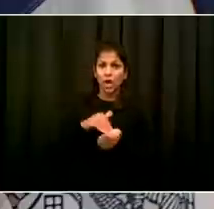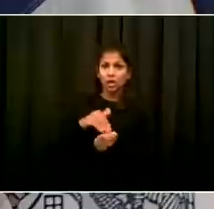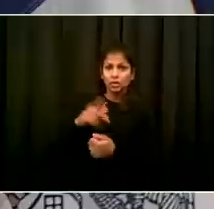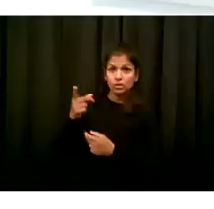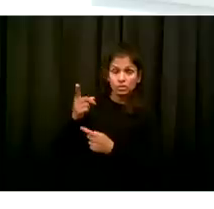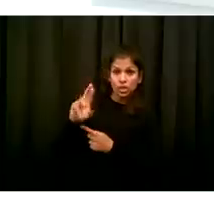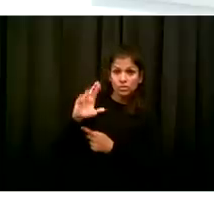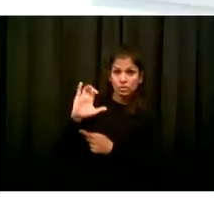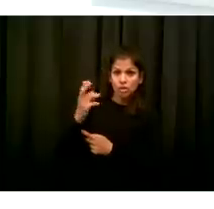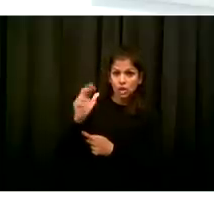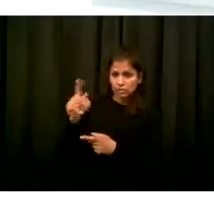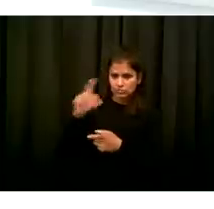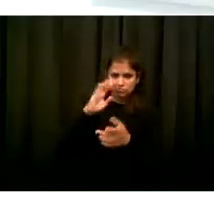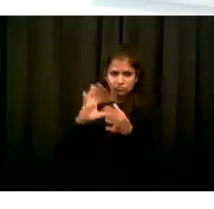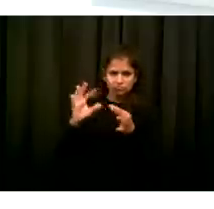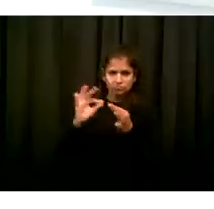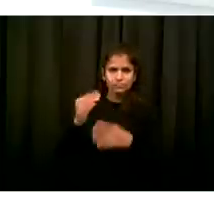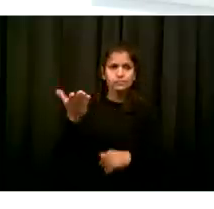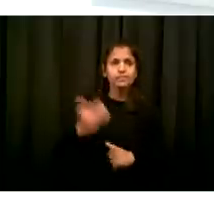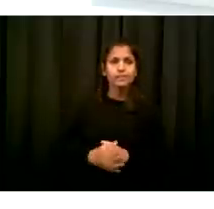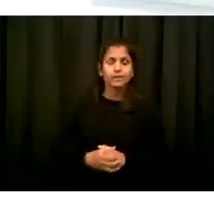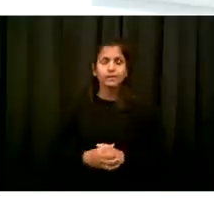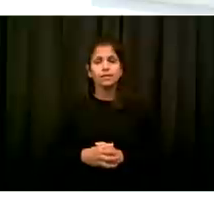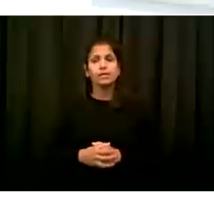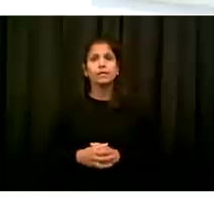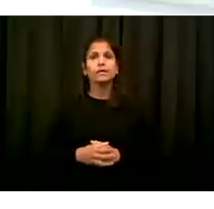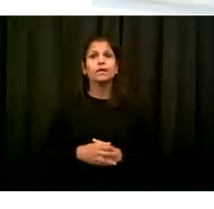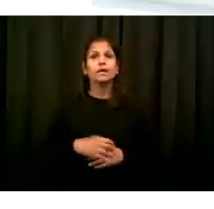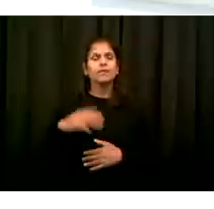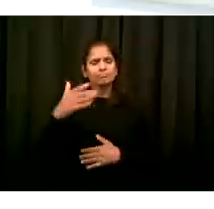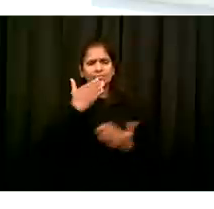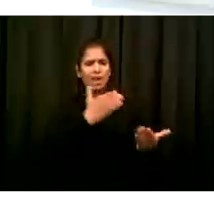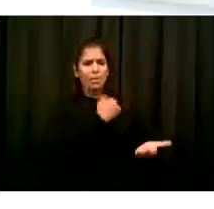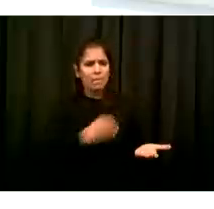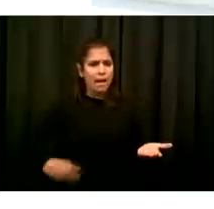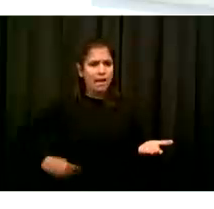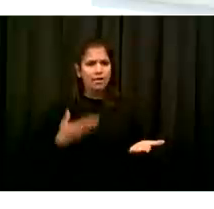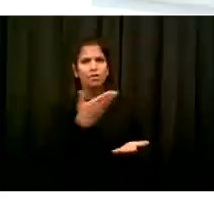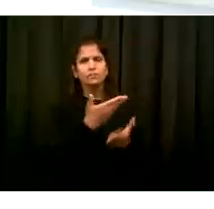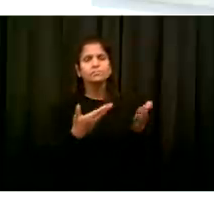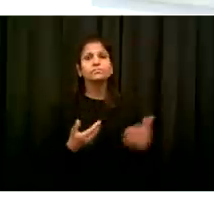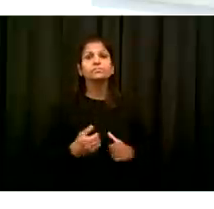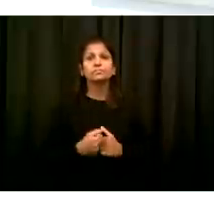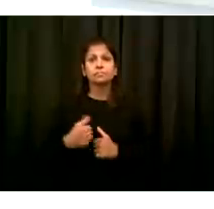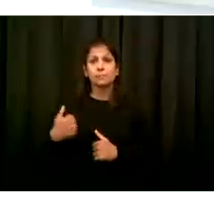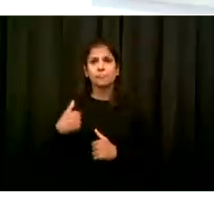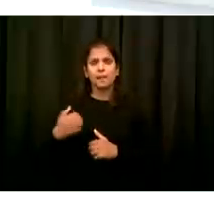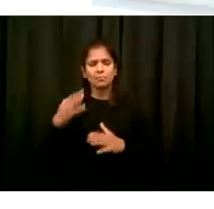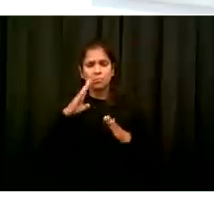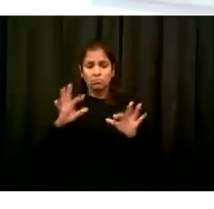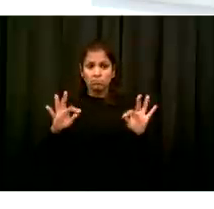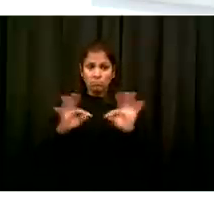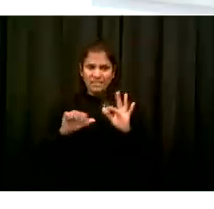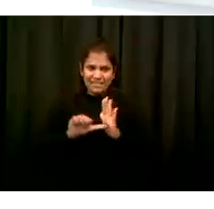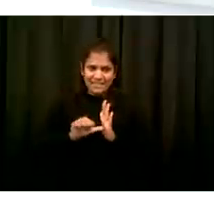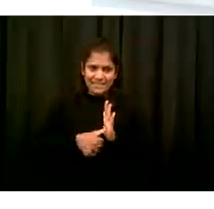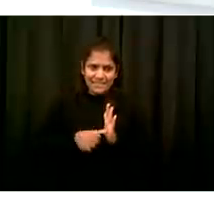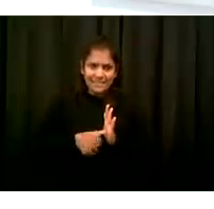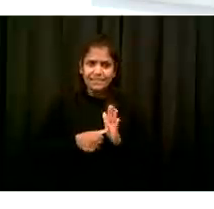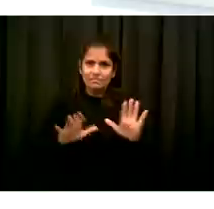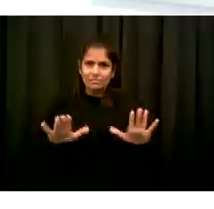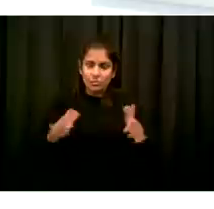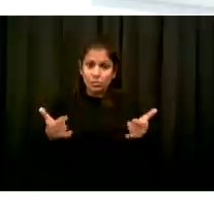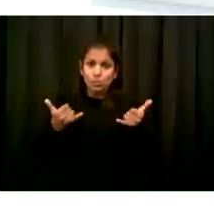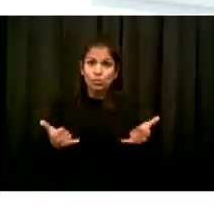Thank you, Mr. Mayor. No, I would just briefly emphasize, you know, particularly today as Get Tested Tuesday, we do